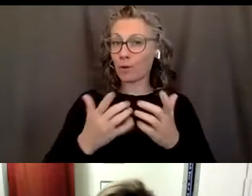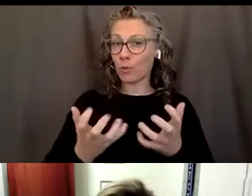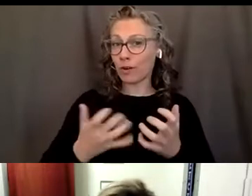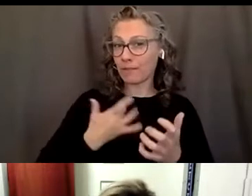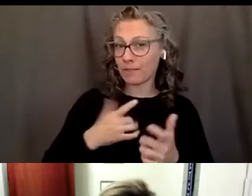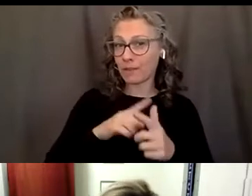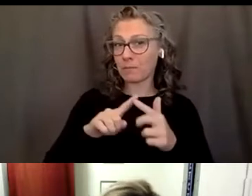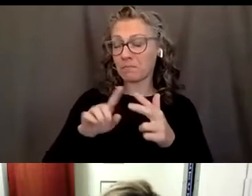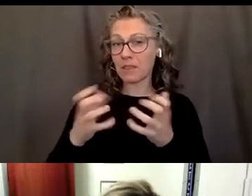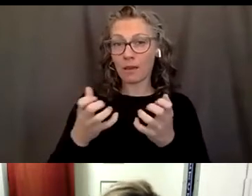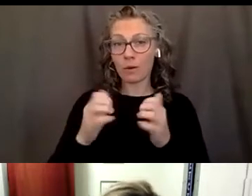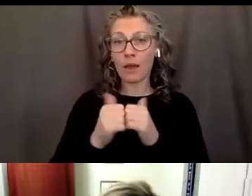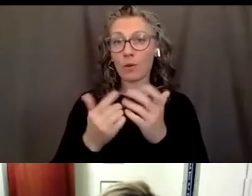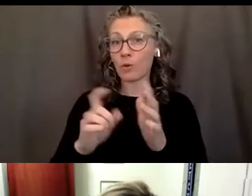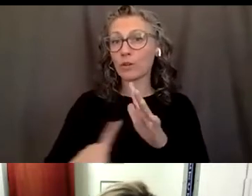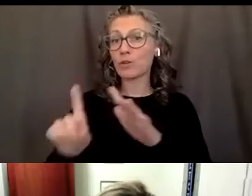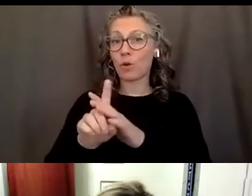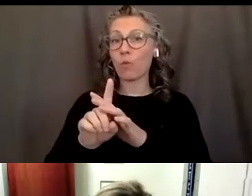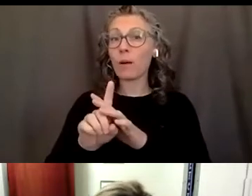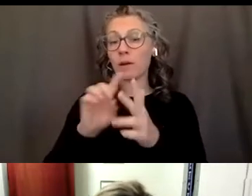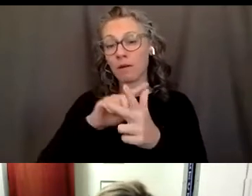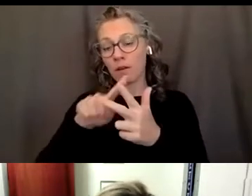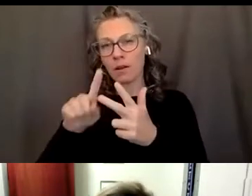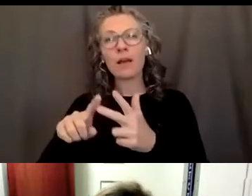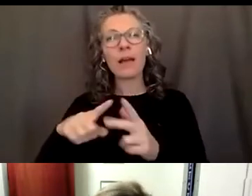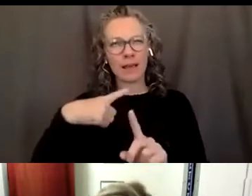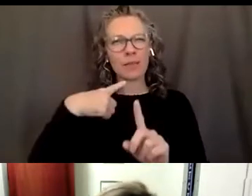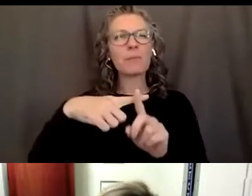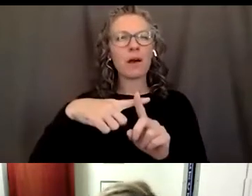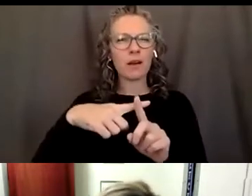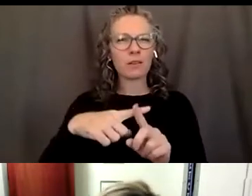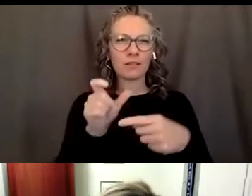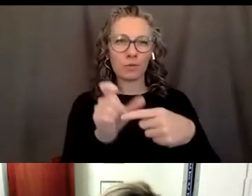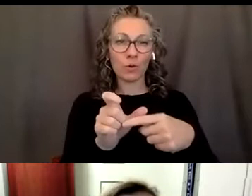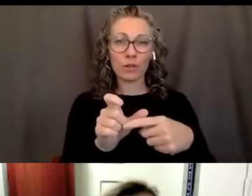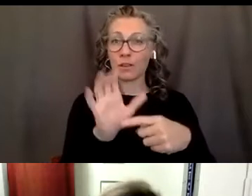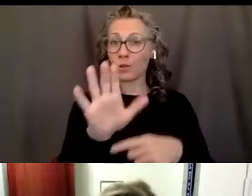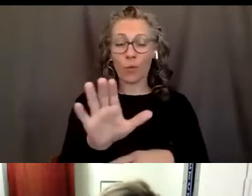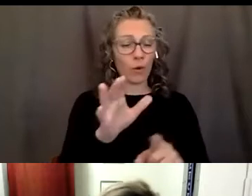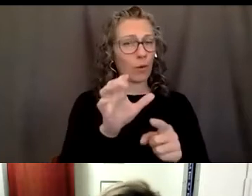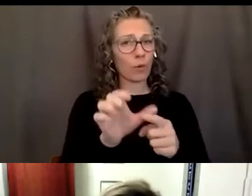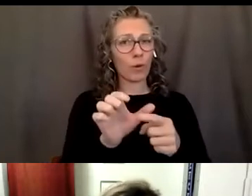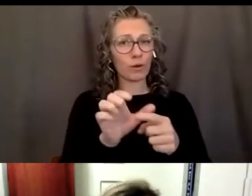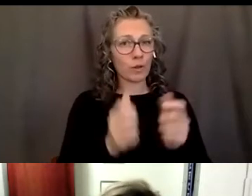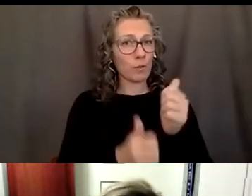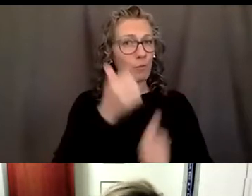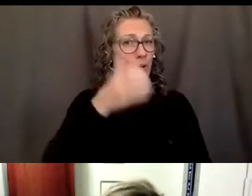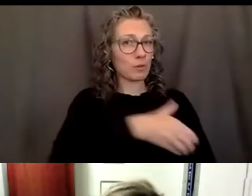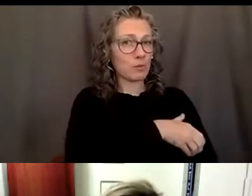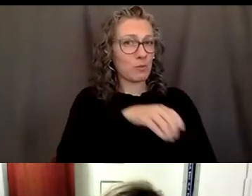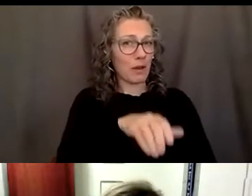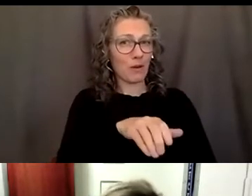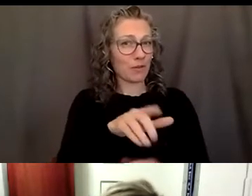putting in that positive verbiage, because the words that you say to yourself are the most powerful words. True. Just end of